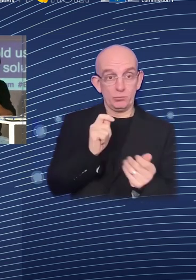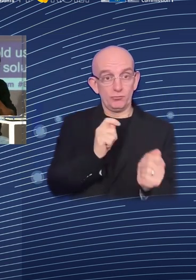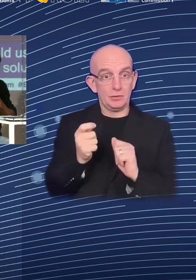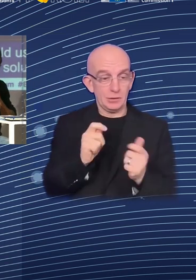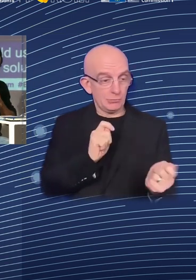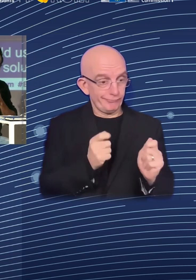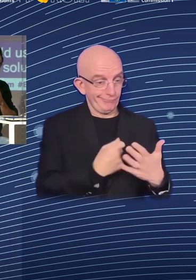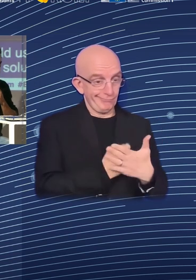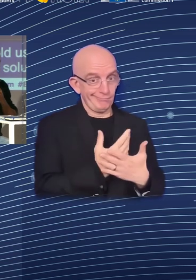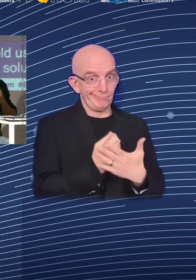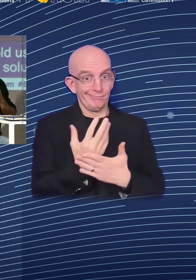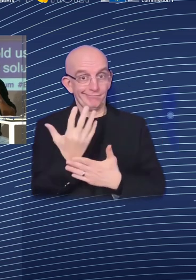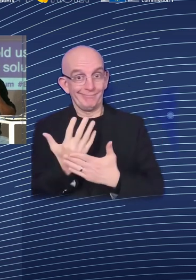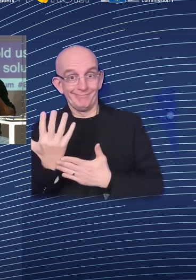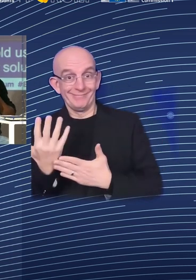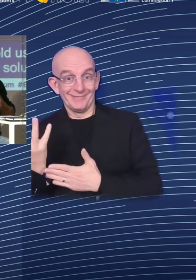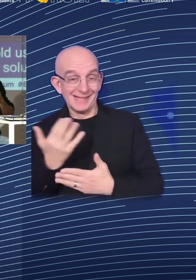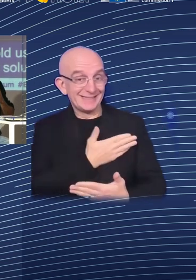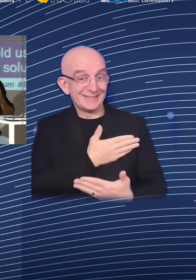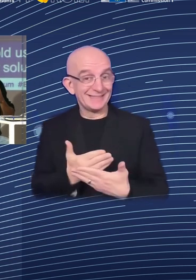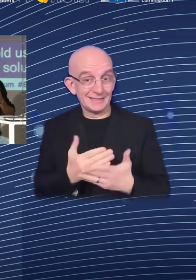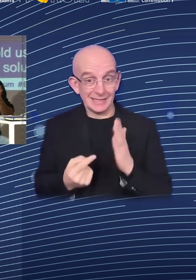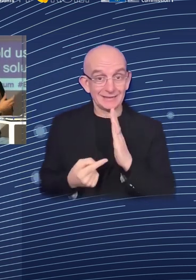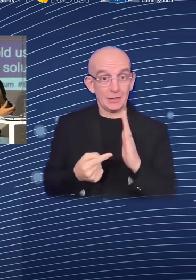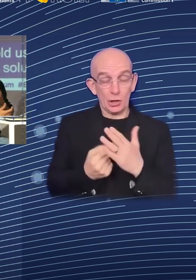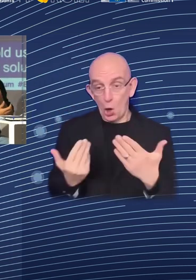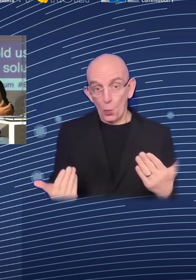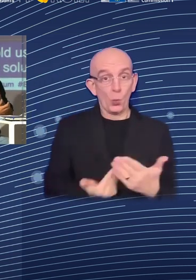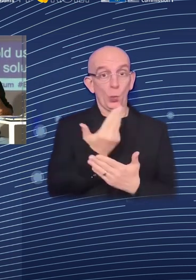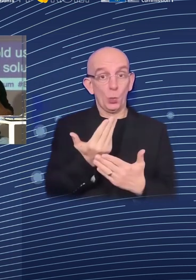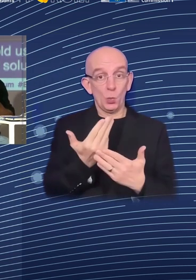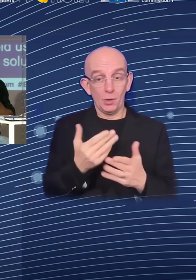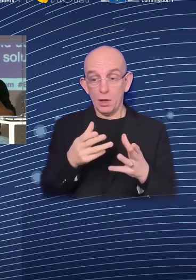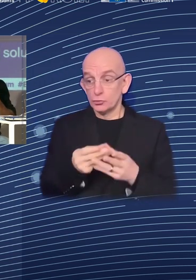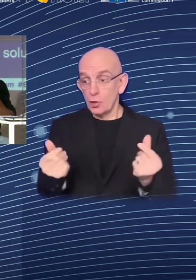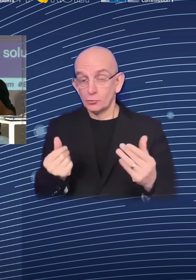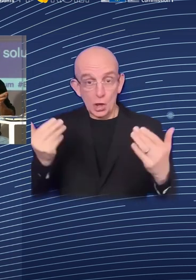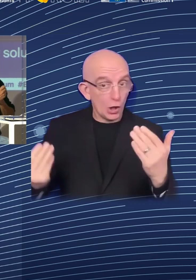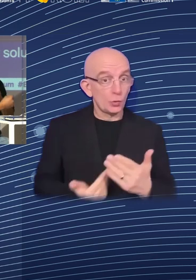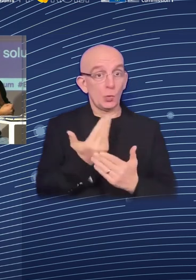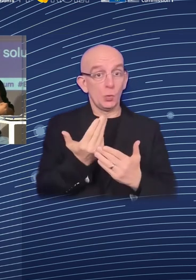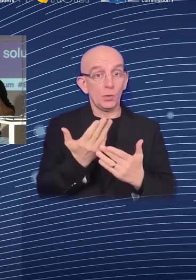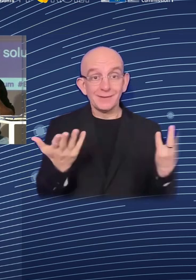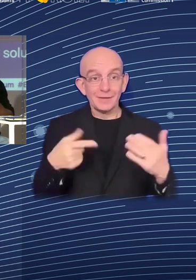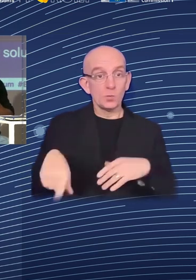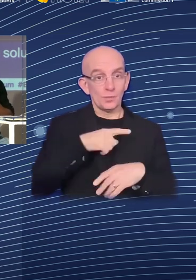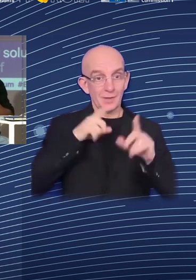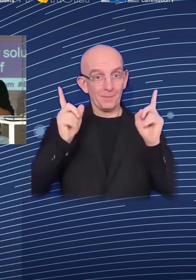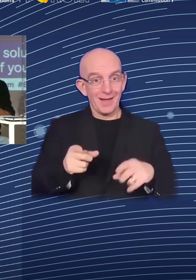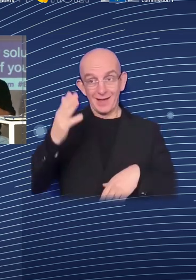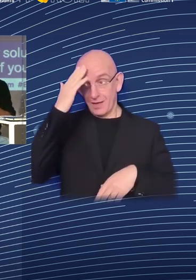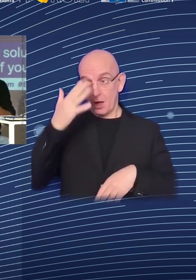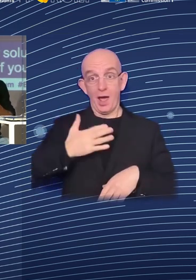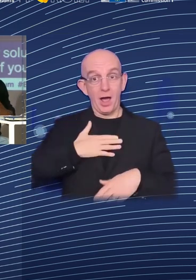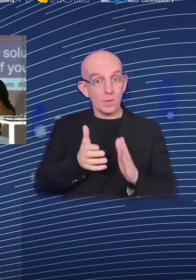refreshed. And that's very important. If you don't do that, you have a risk of exclusion. The mission we've got from the